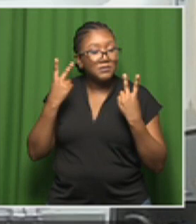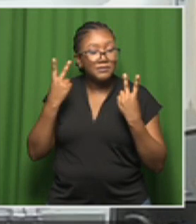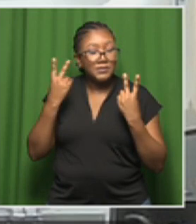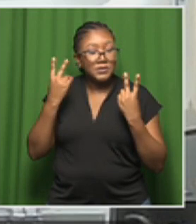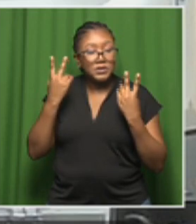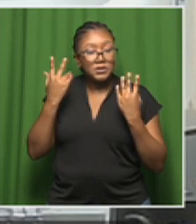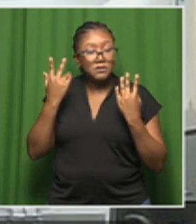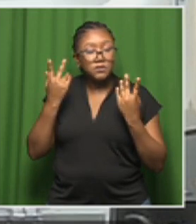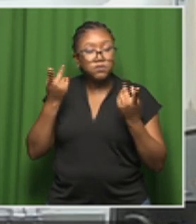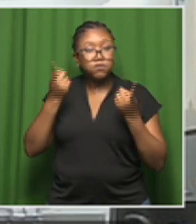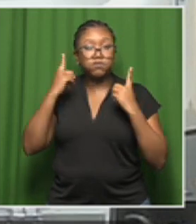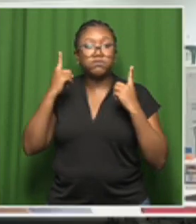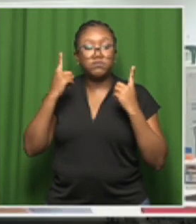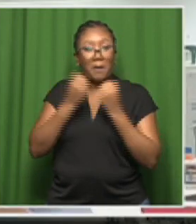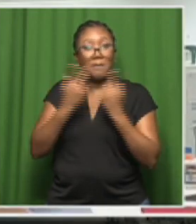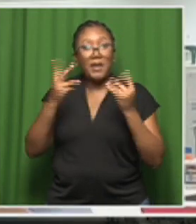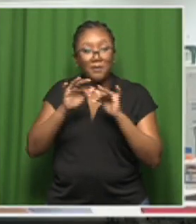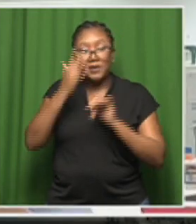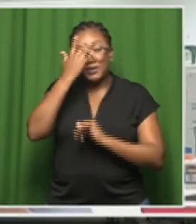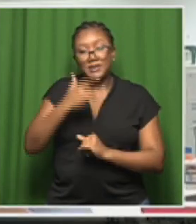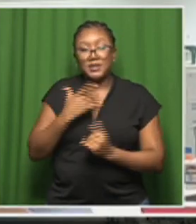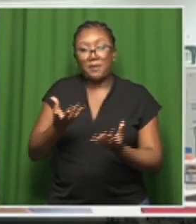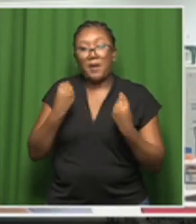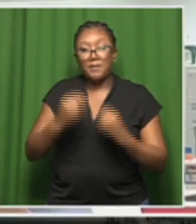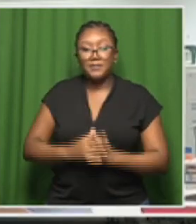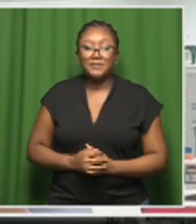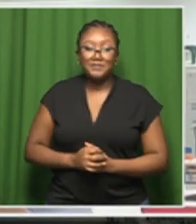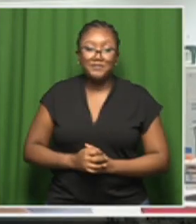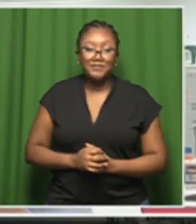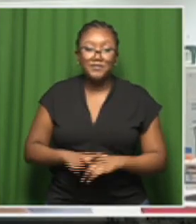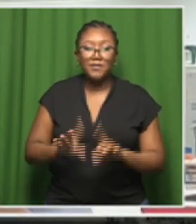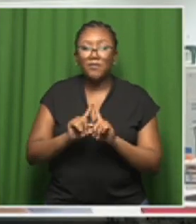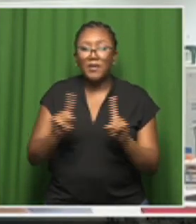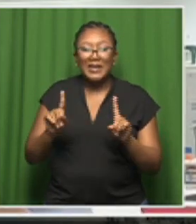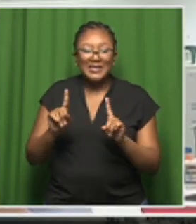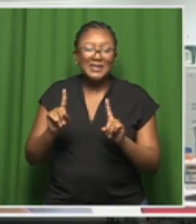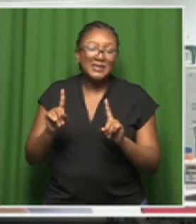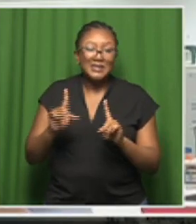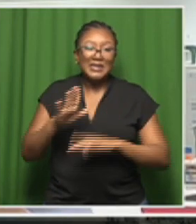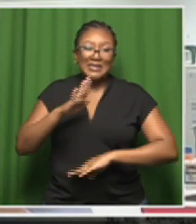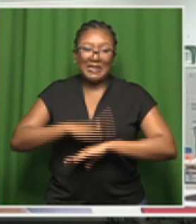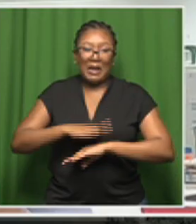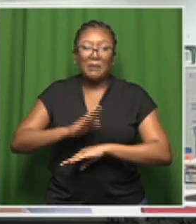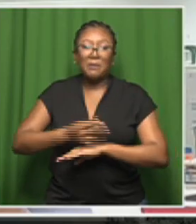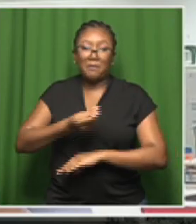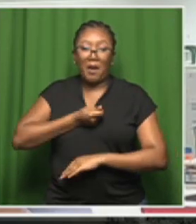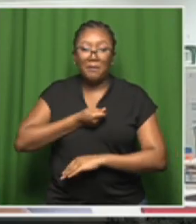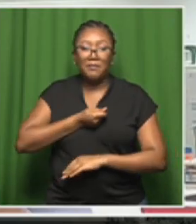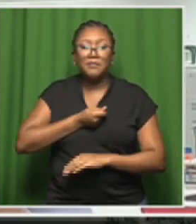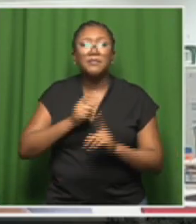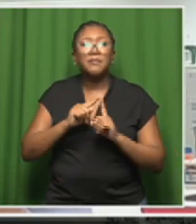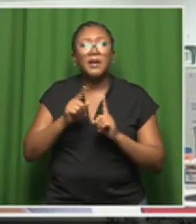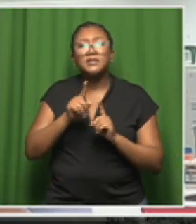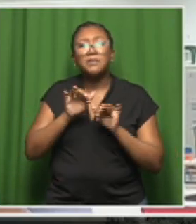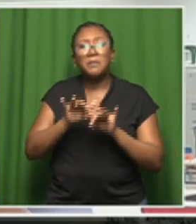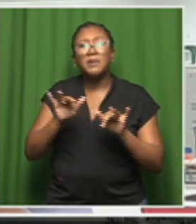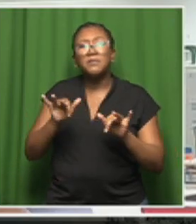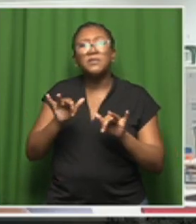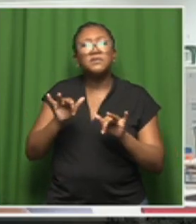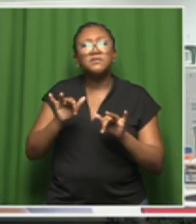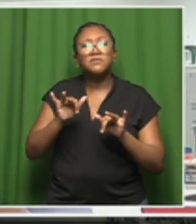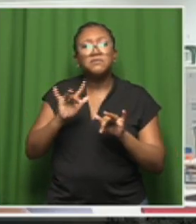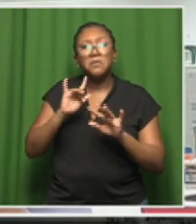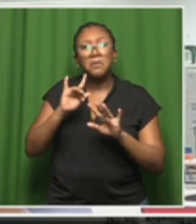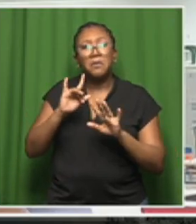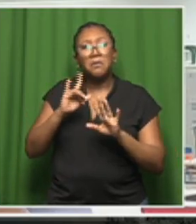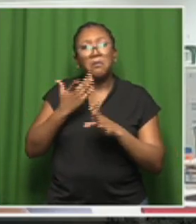cases. And of course, we don't have time, Dr. McCarthy, but what can people do, in order